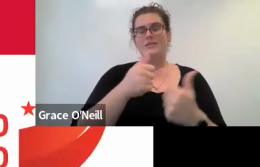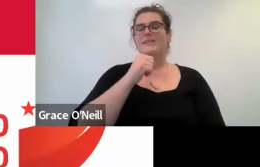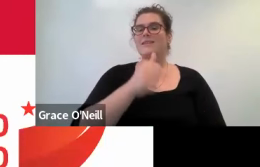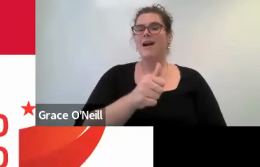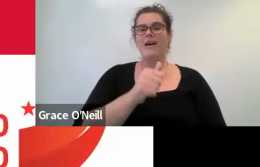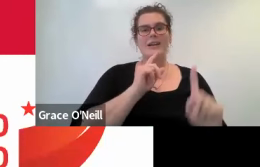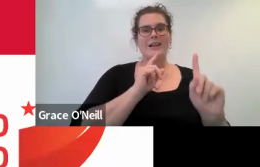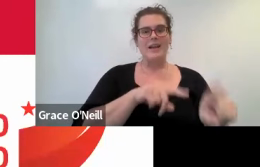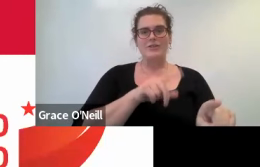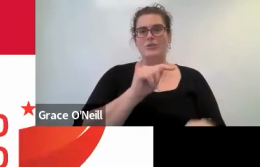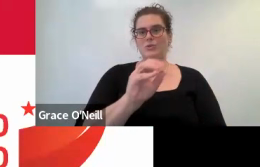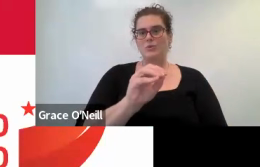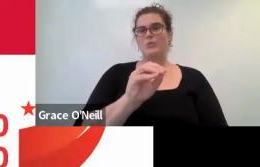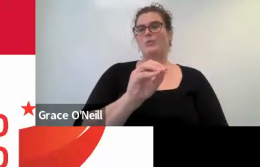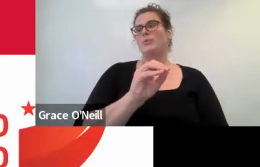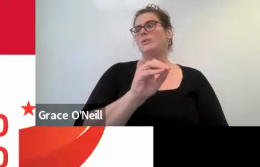to